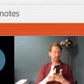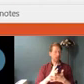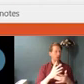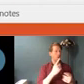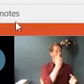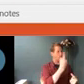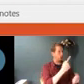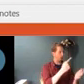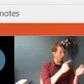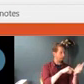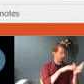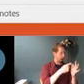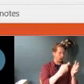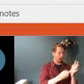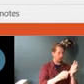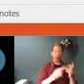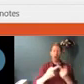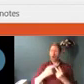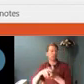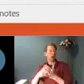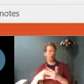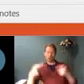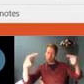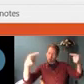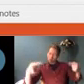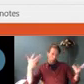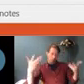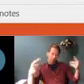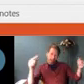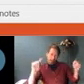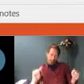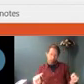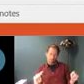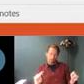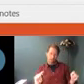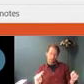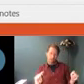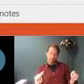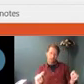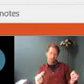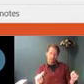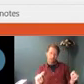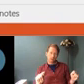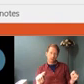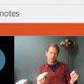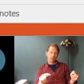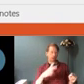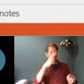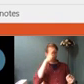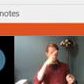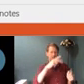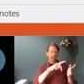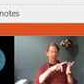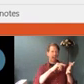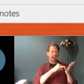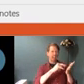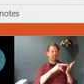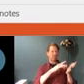type of marker here. And that actual phenomenon is called an isometric